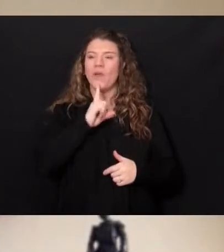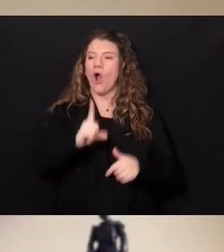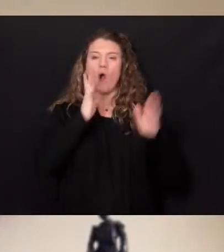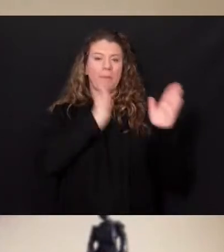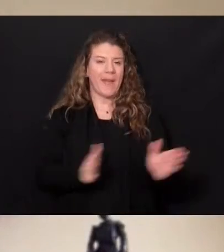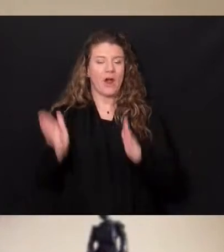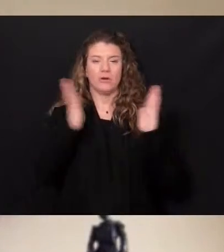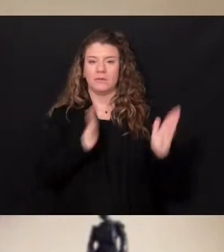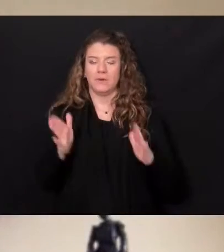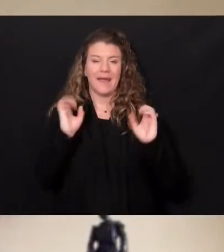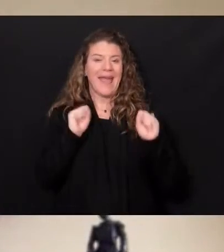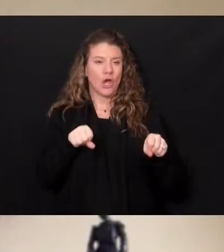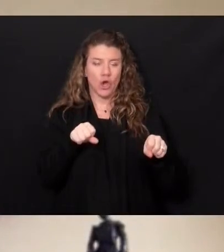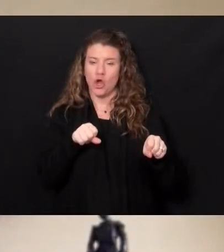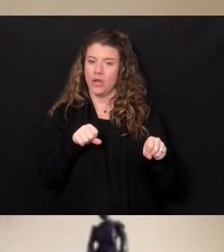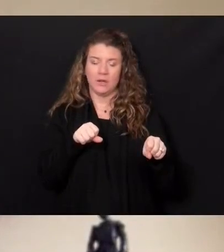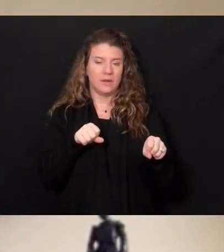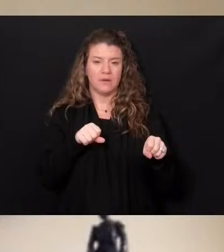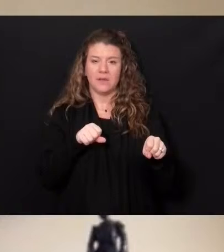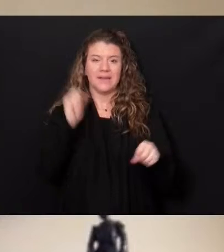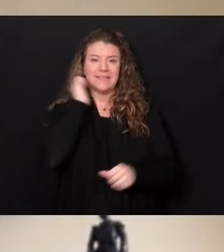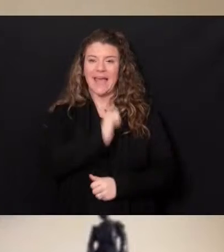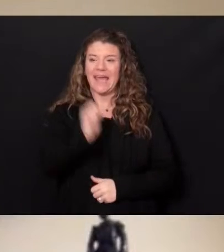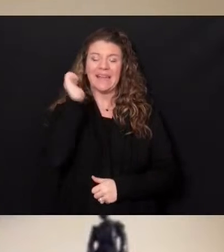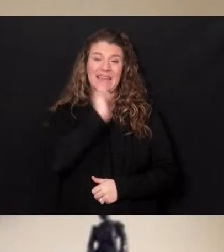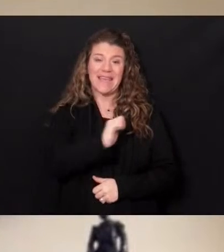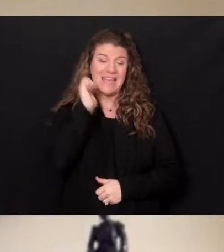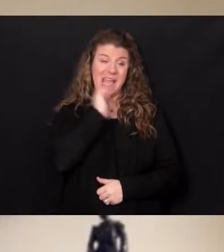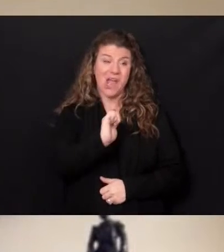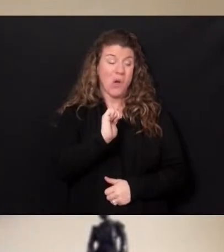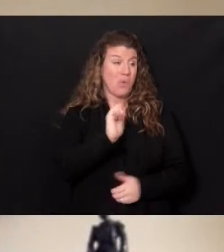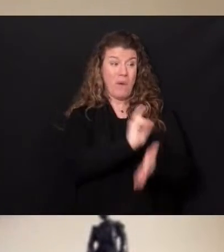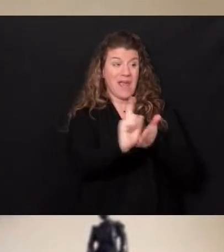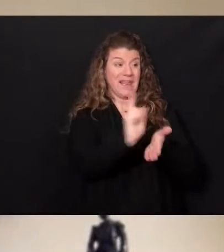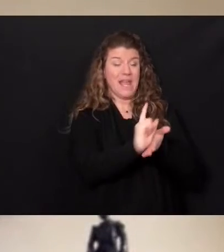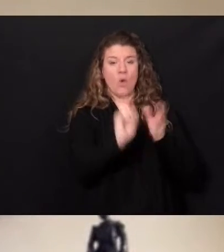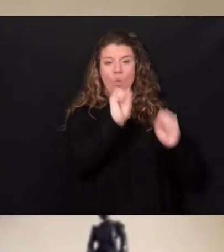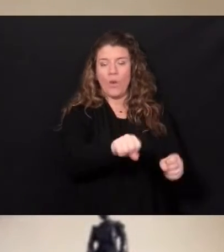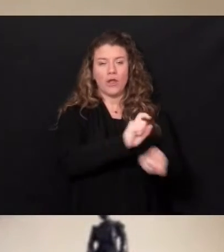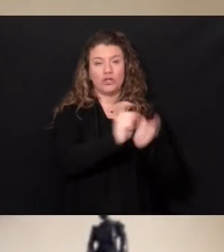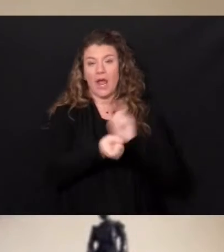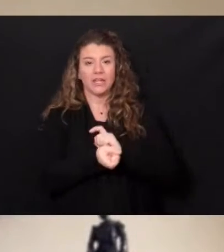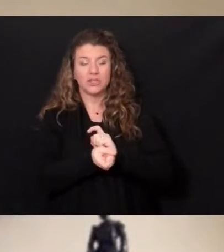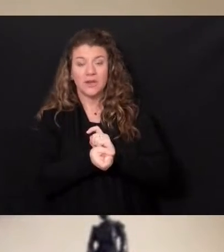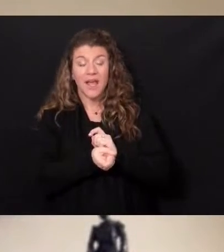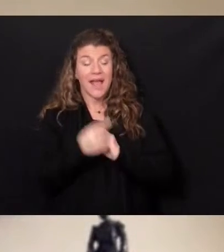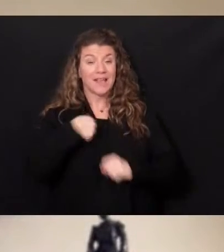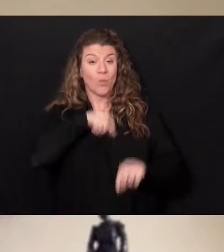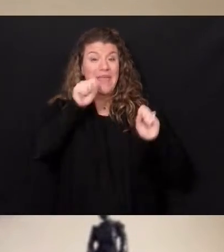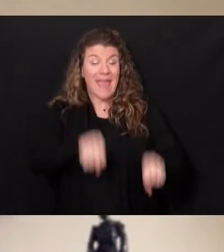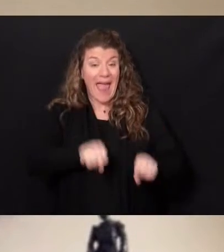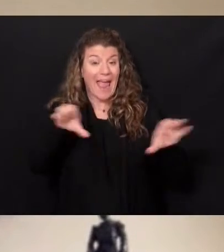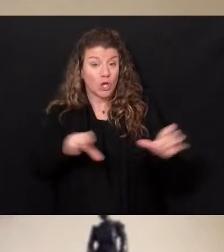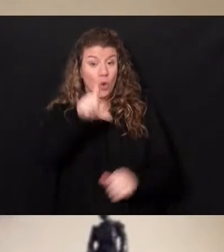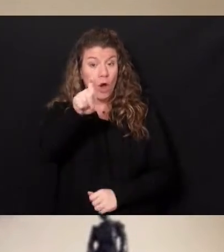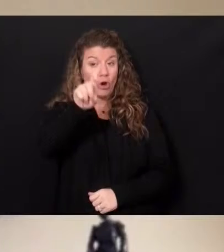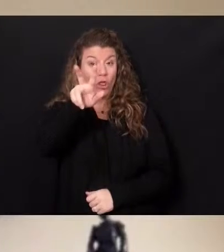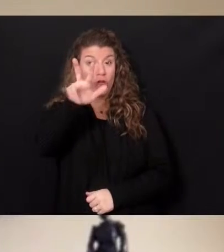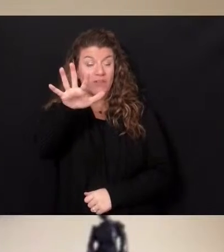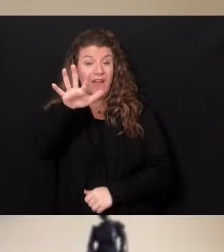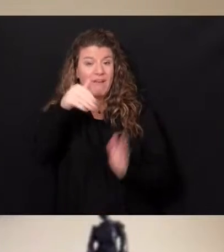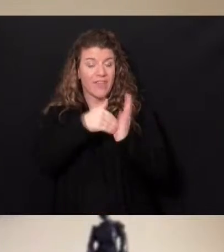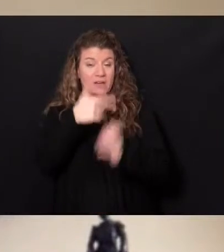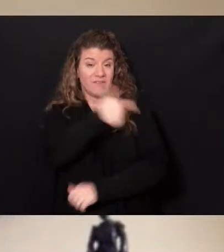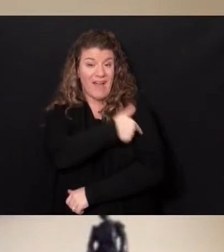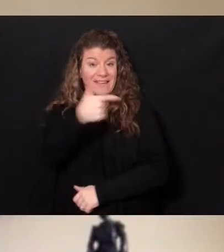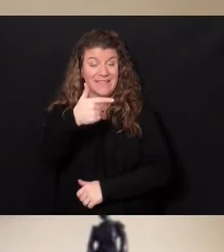and could on a daily or weekly basis do 135,000 vaccines easily.